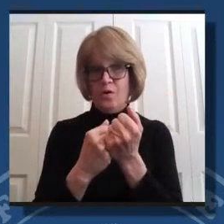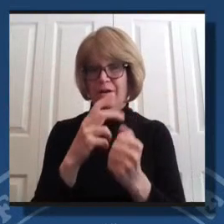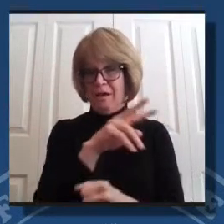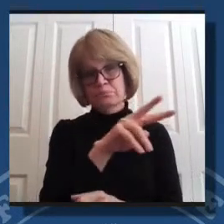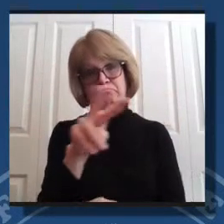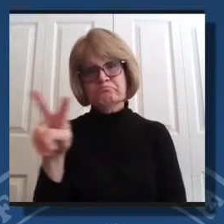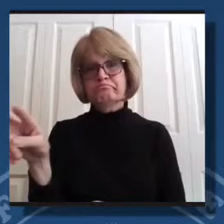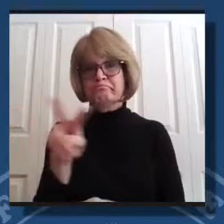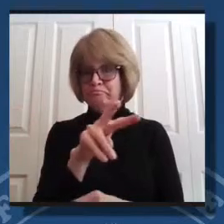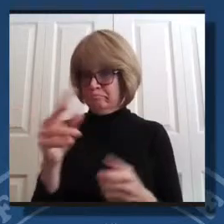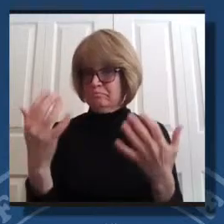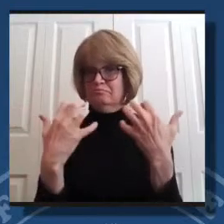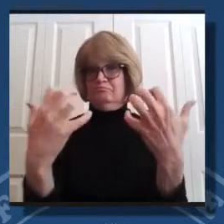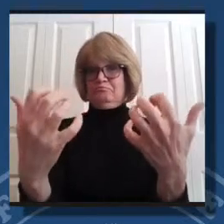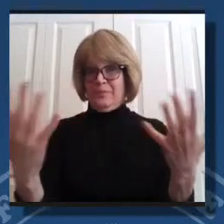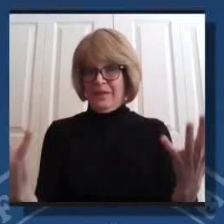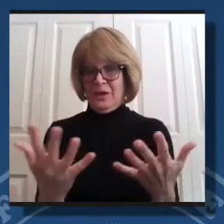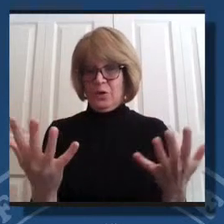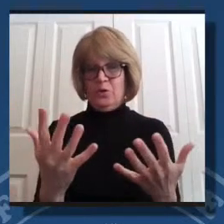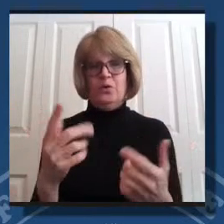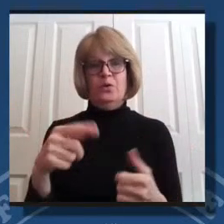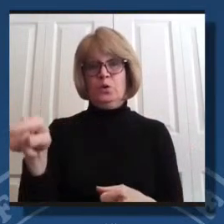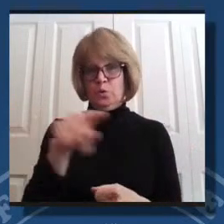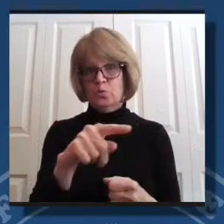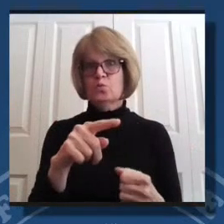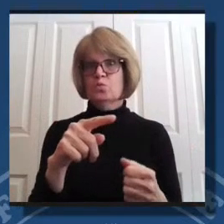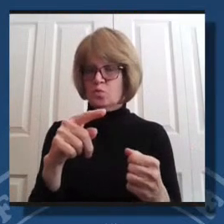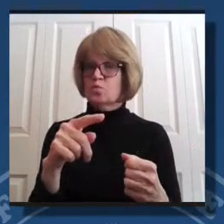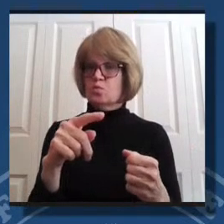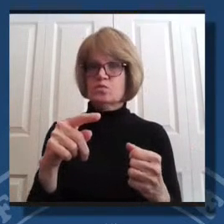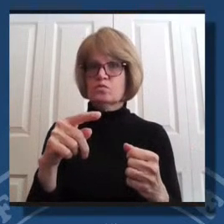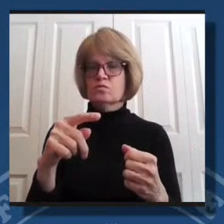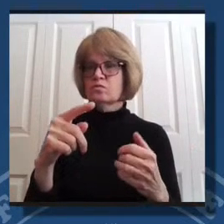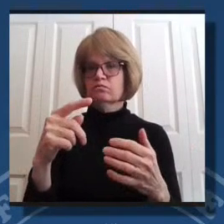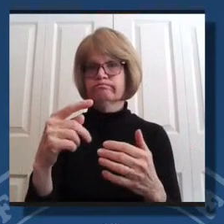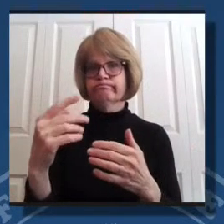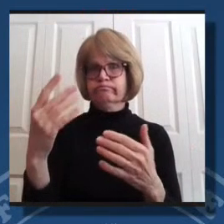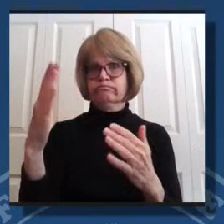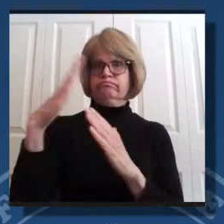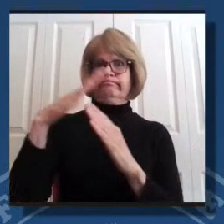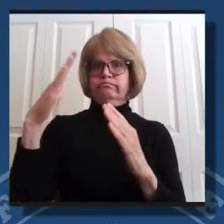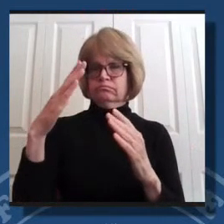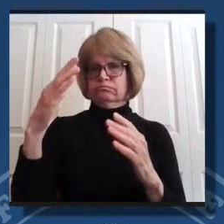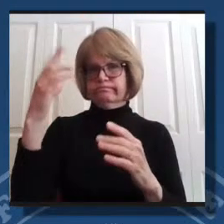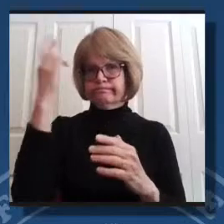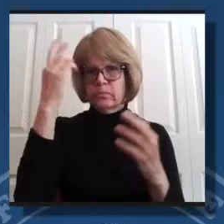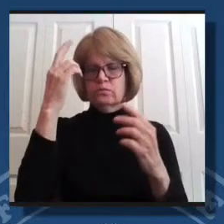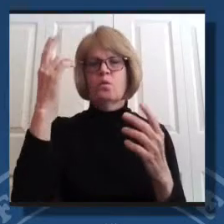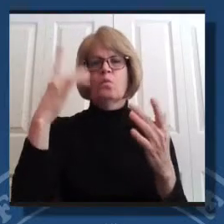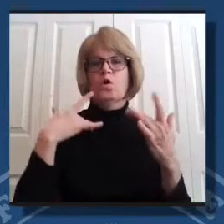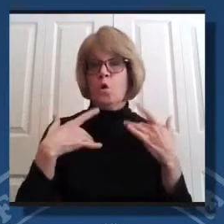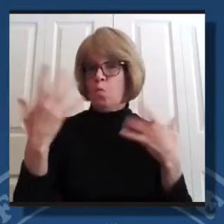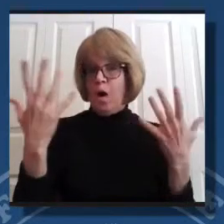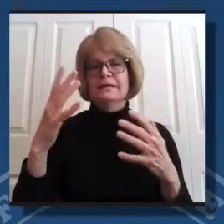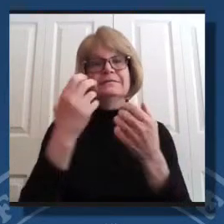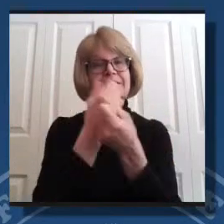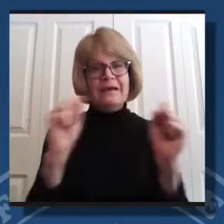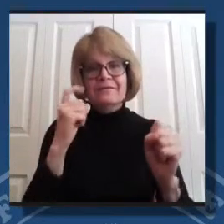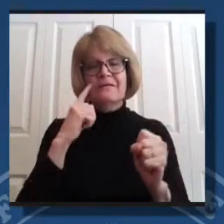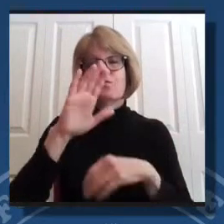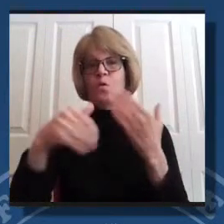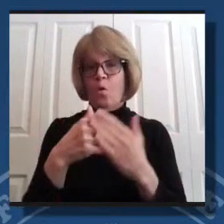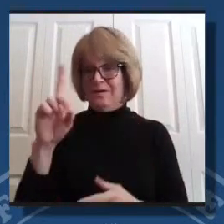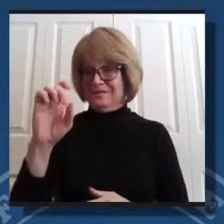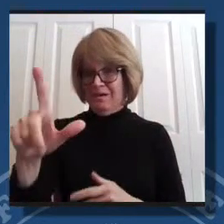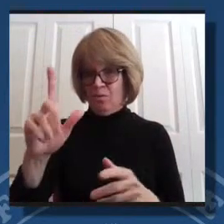here, that you're looking for the safety of all Delawareans in our area. And with